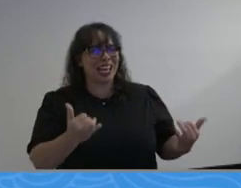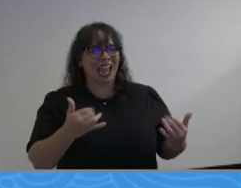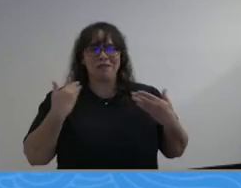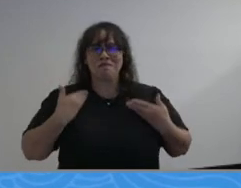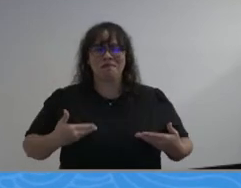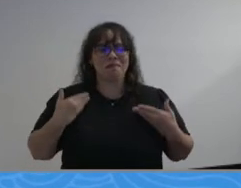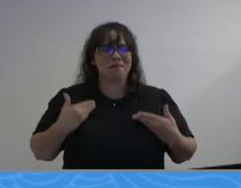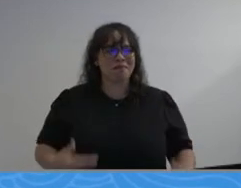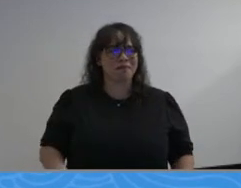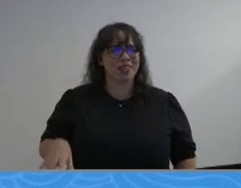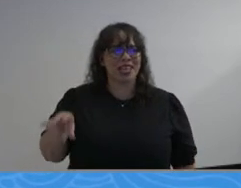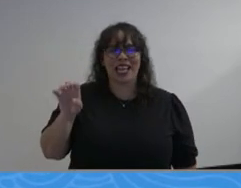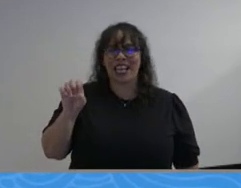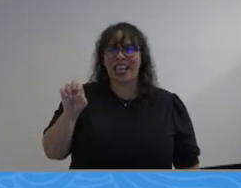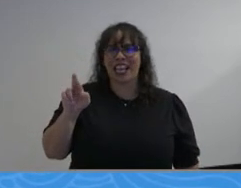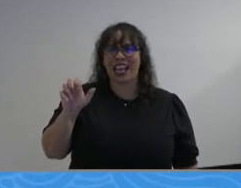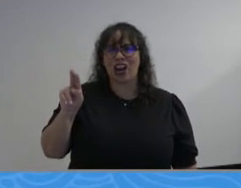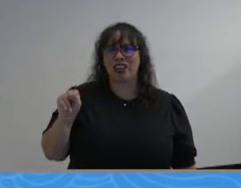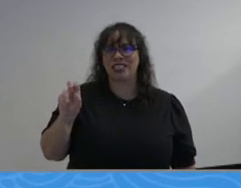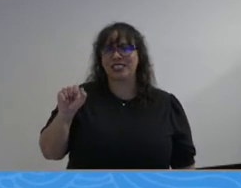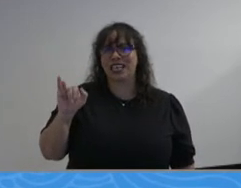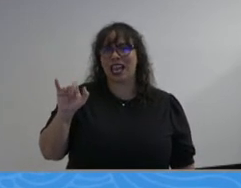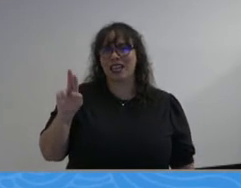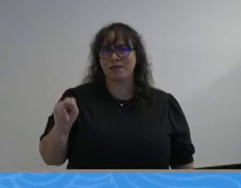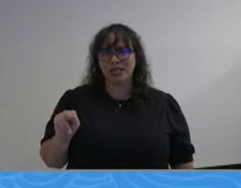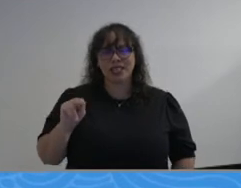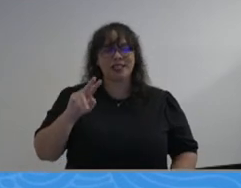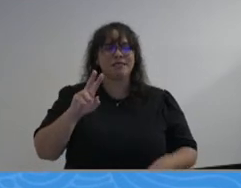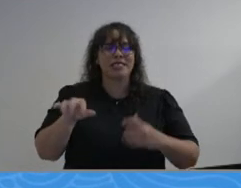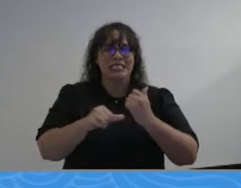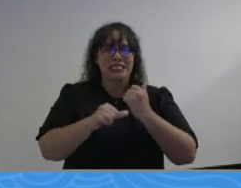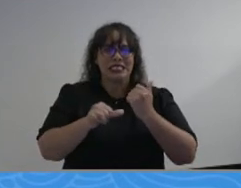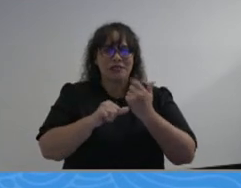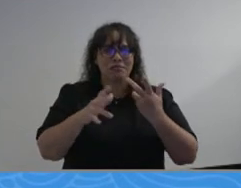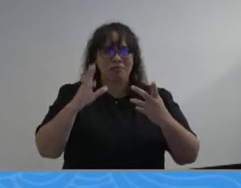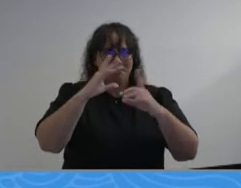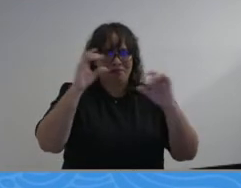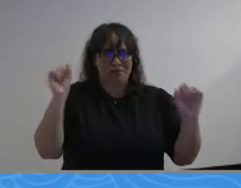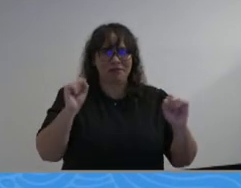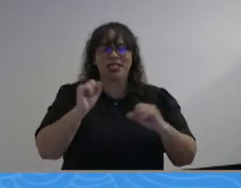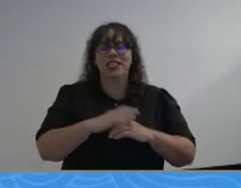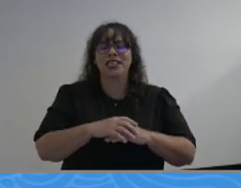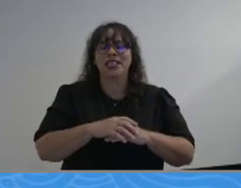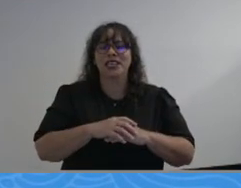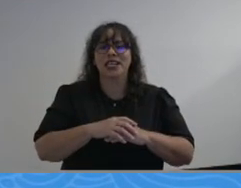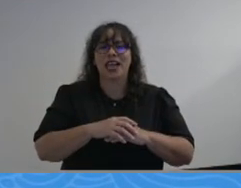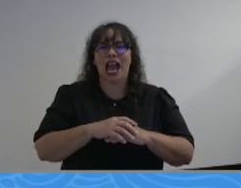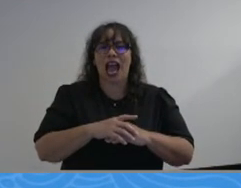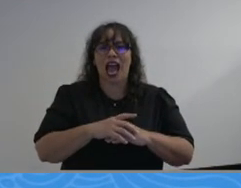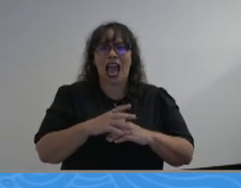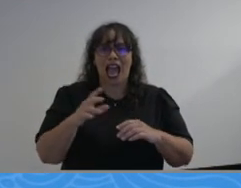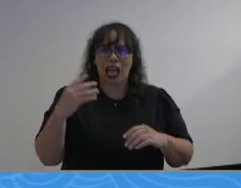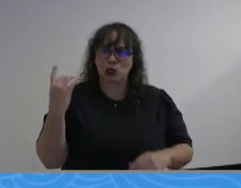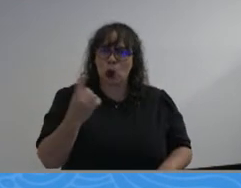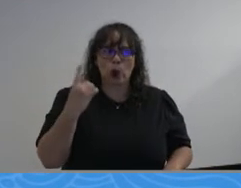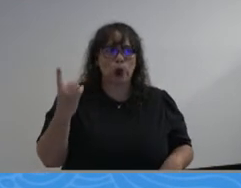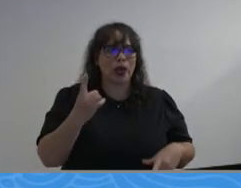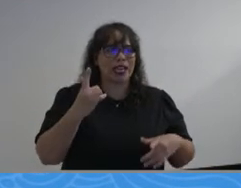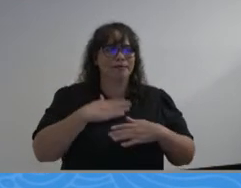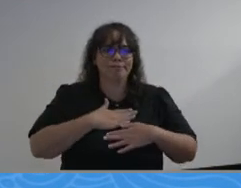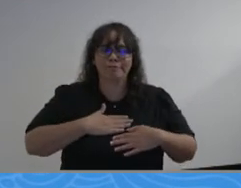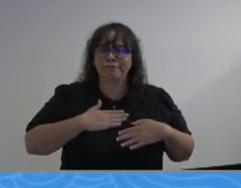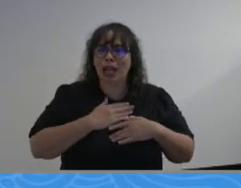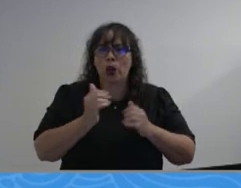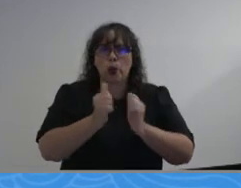Simon, Assistant Superintendent of School Support Services for the Long Beach Unified School District. As always, it is a pleasure to be with